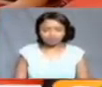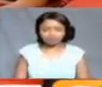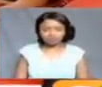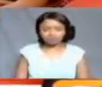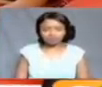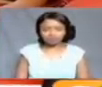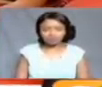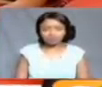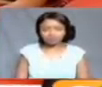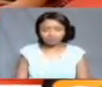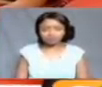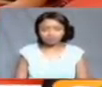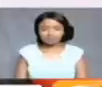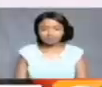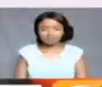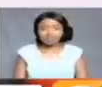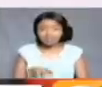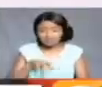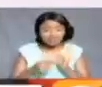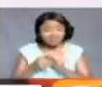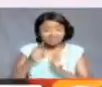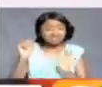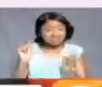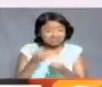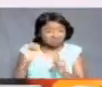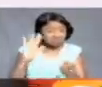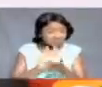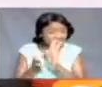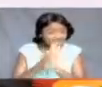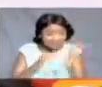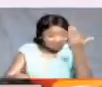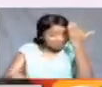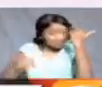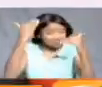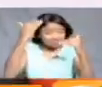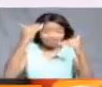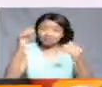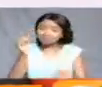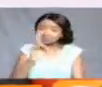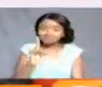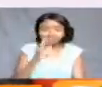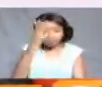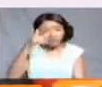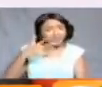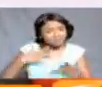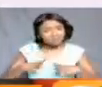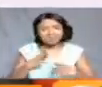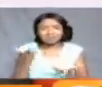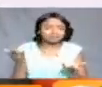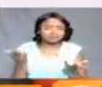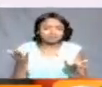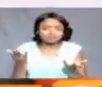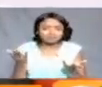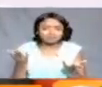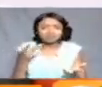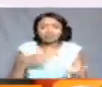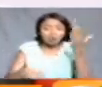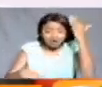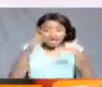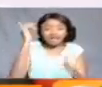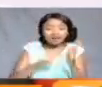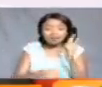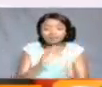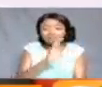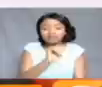on the point where she said it can't really be a career, because people have made careers out of this. Because ideally, what, at the end of the day, what is a career? It's what you